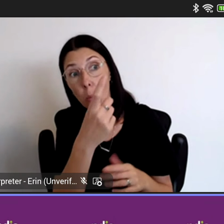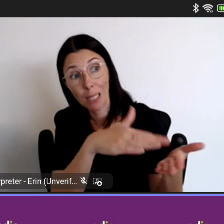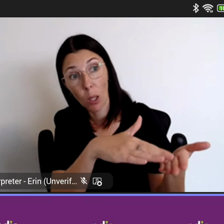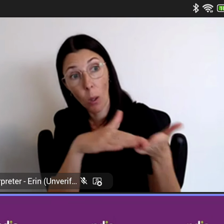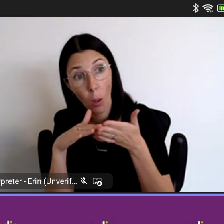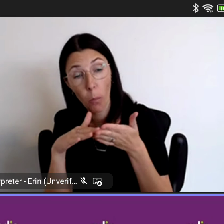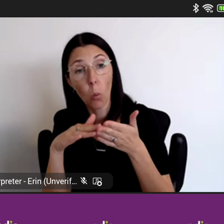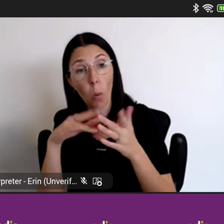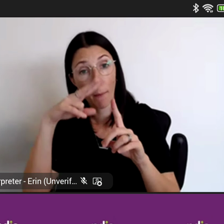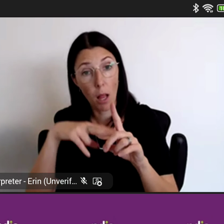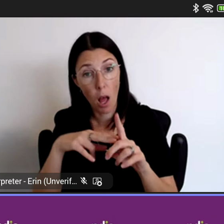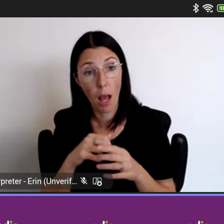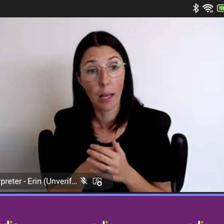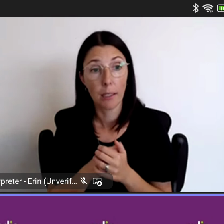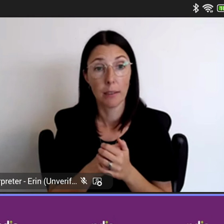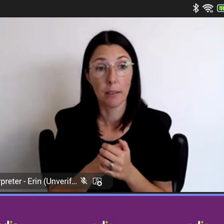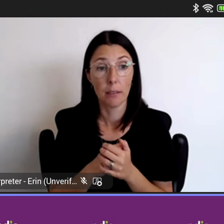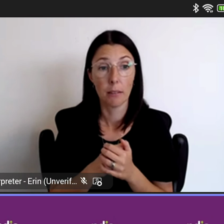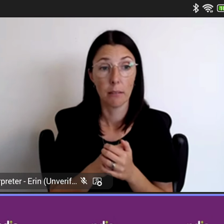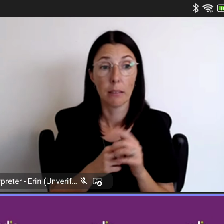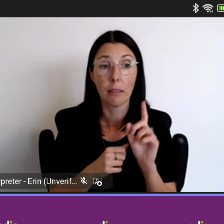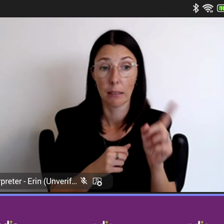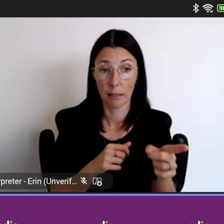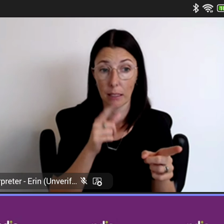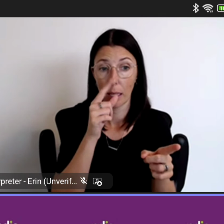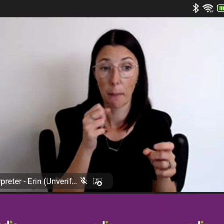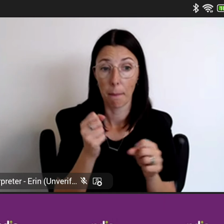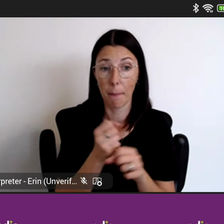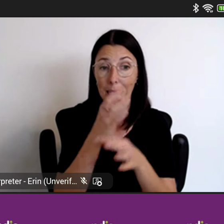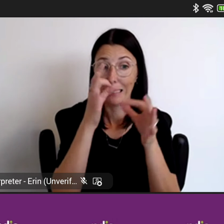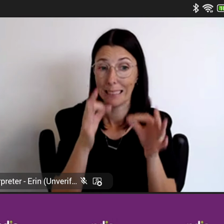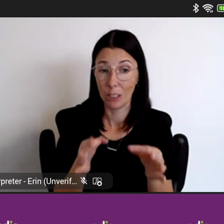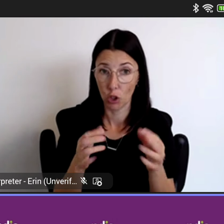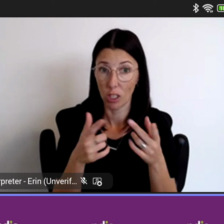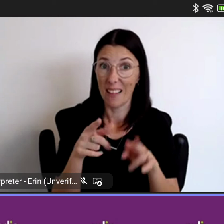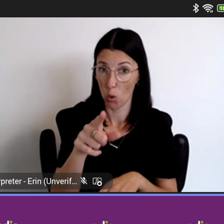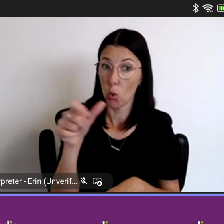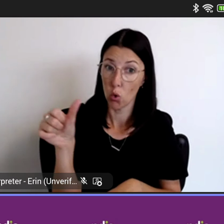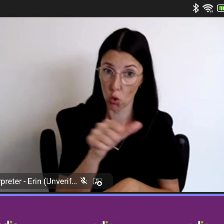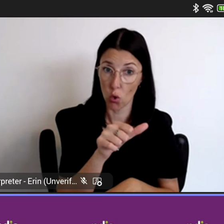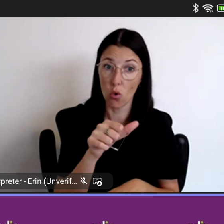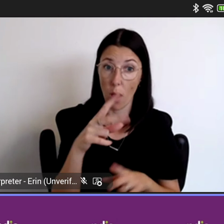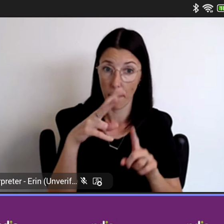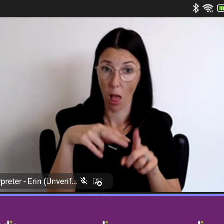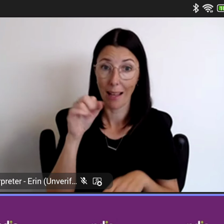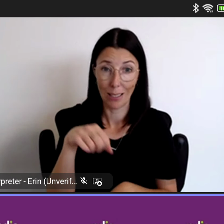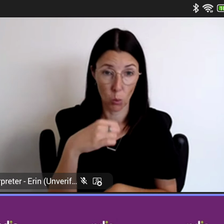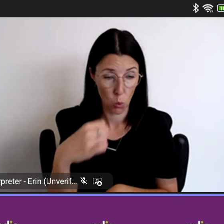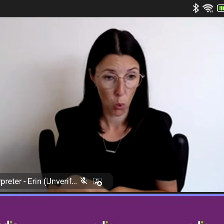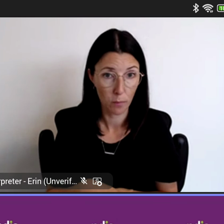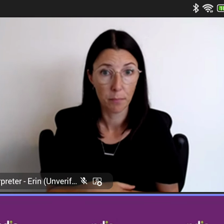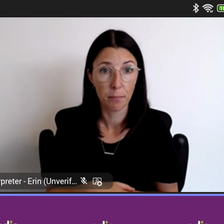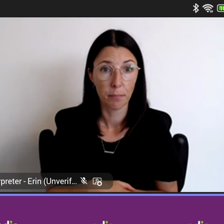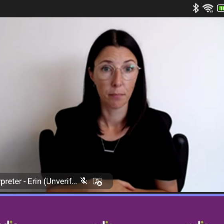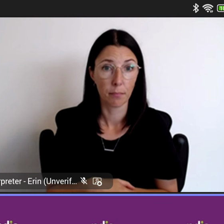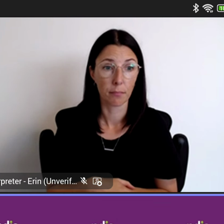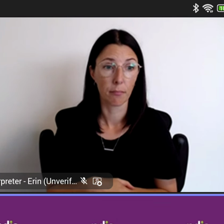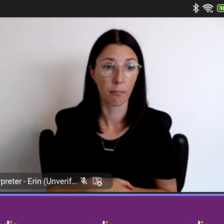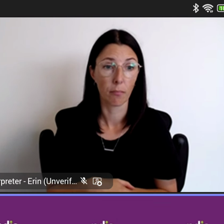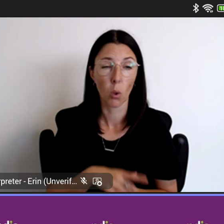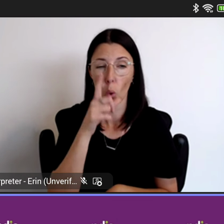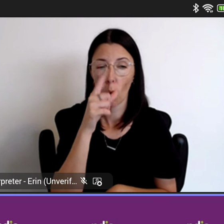decisions to apply to the NDIS and gather the information we need. You can choose who helps you.